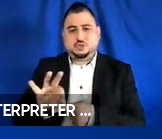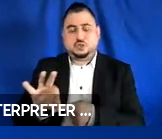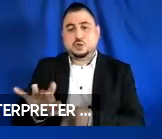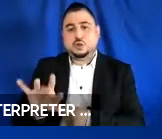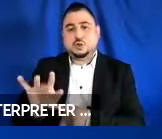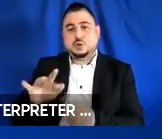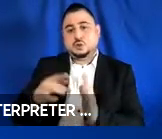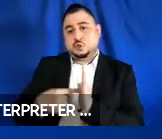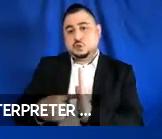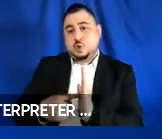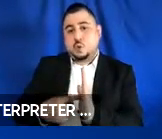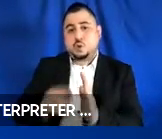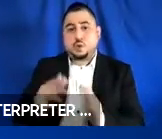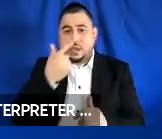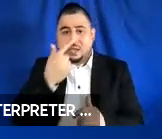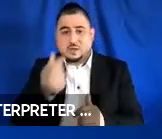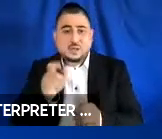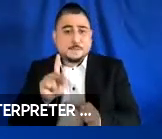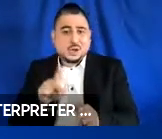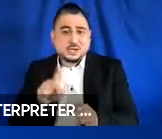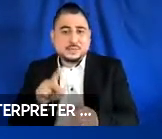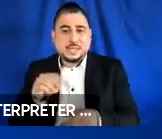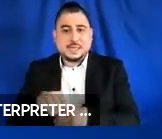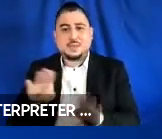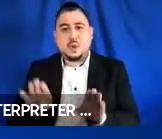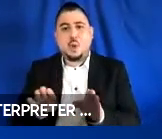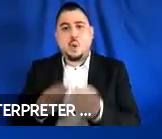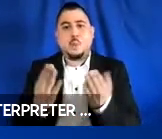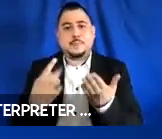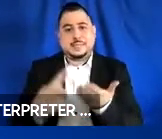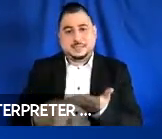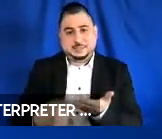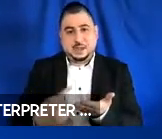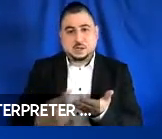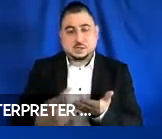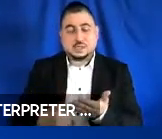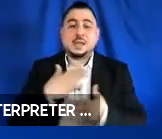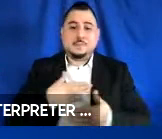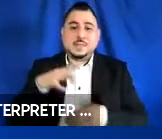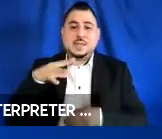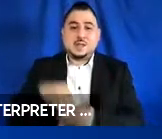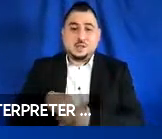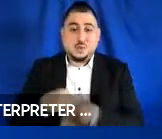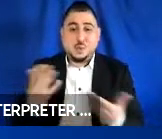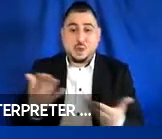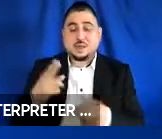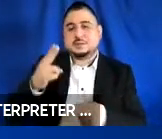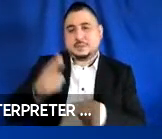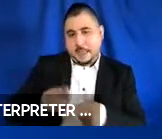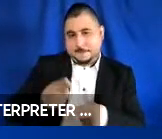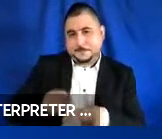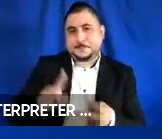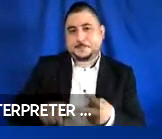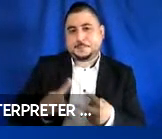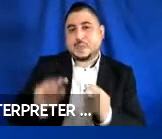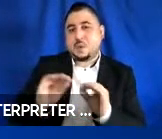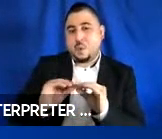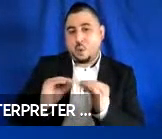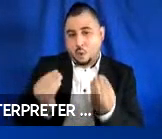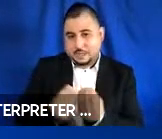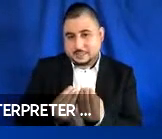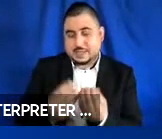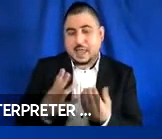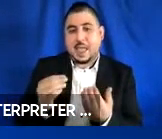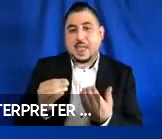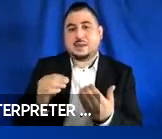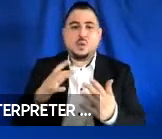indicate your interest in participating in the open discussion, and please include your name, organization, and